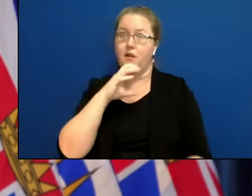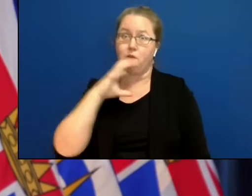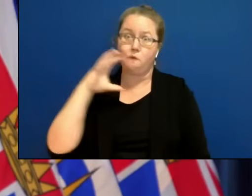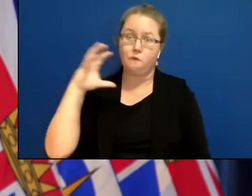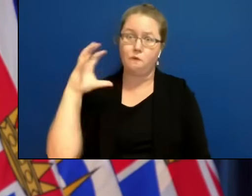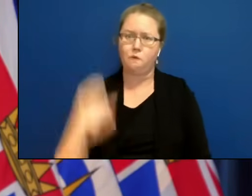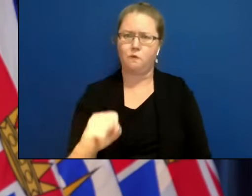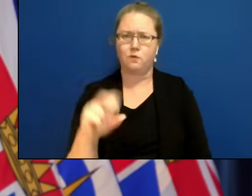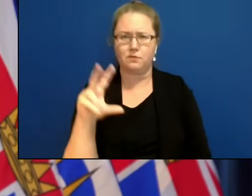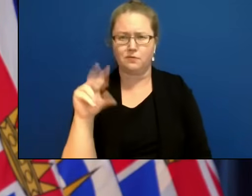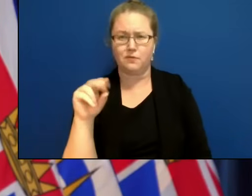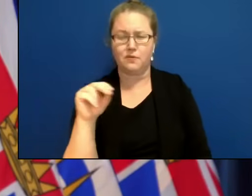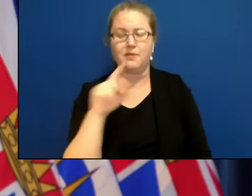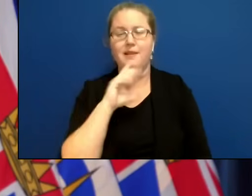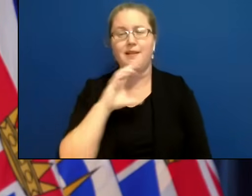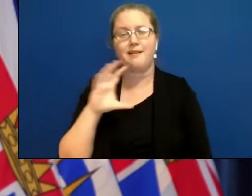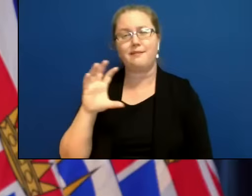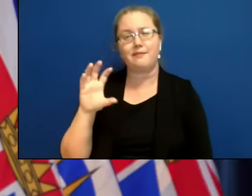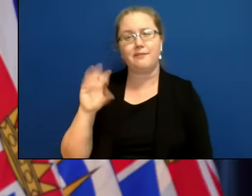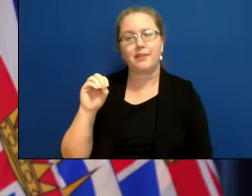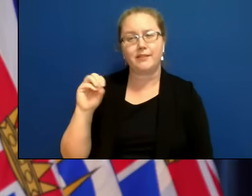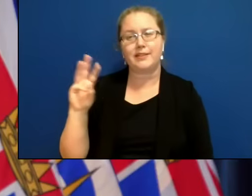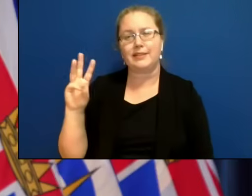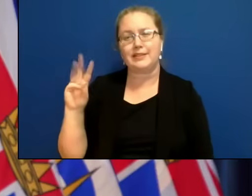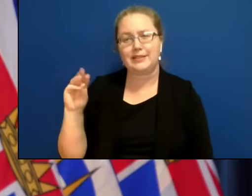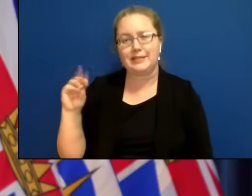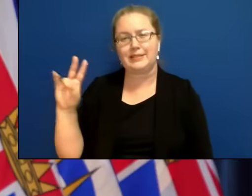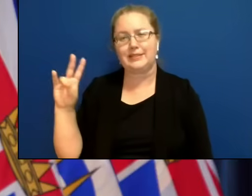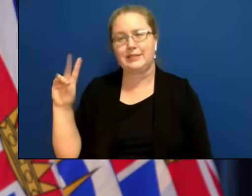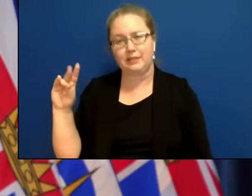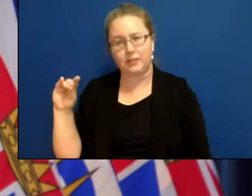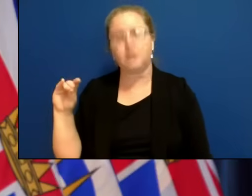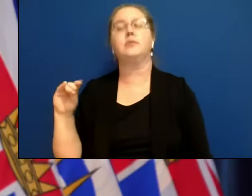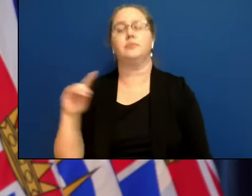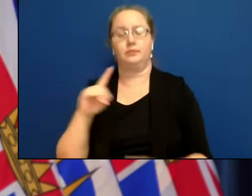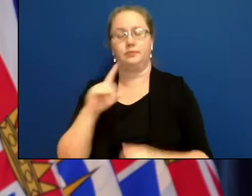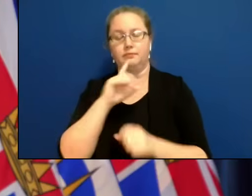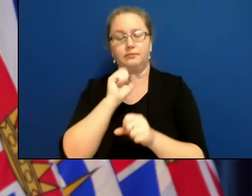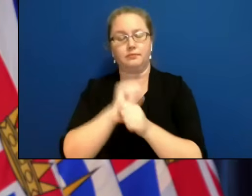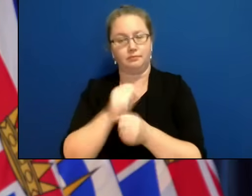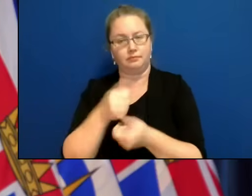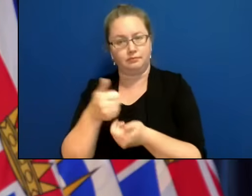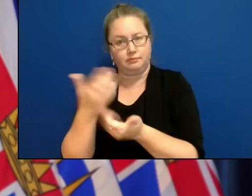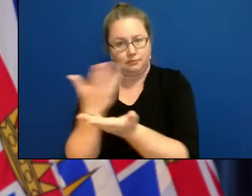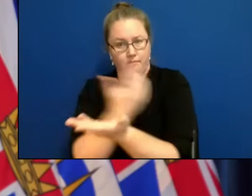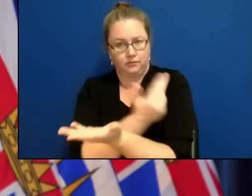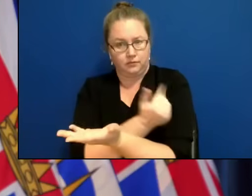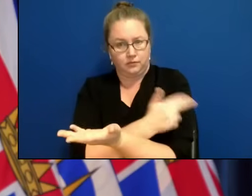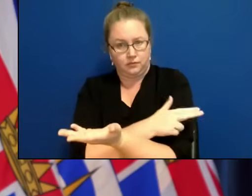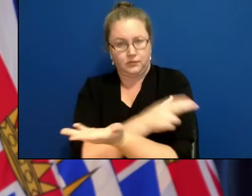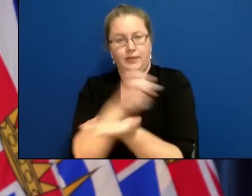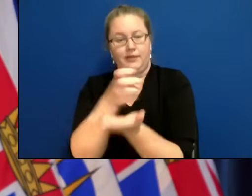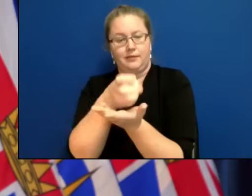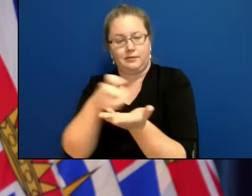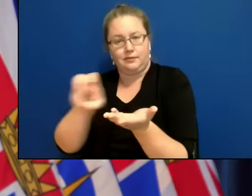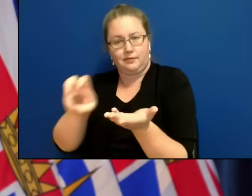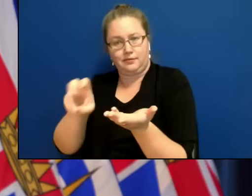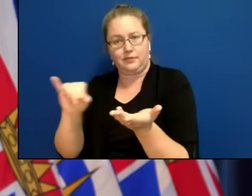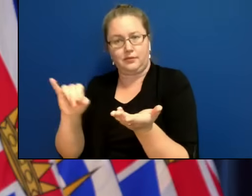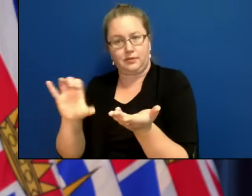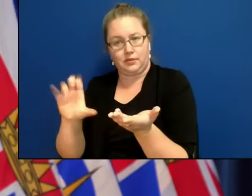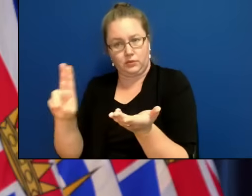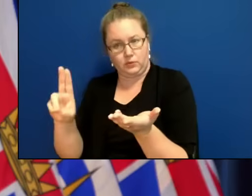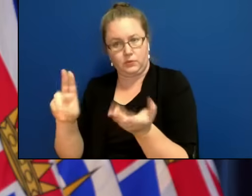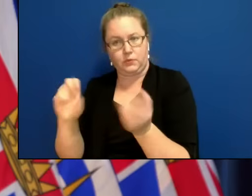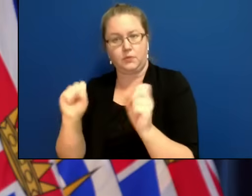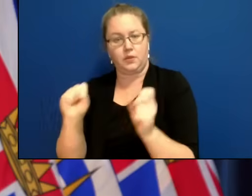but people who are in their 50s and 60s and 70s who end up in hospital, who might end up in ICU. So